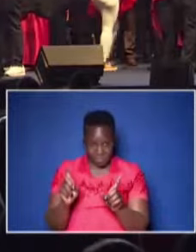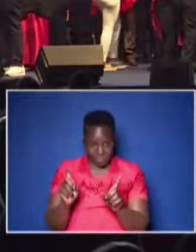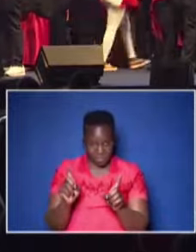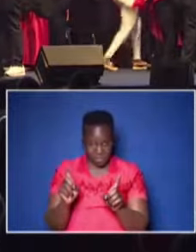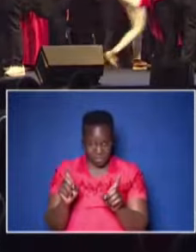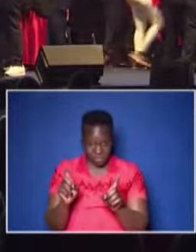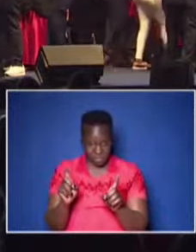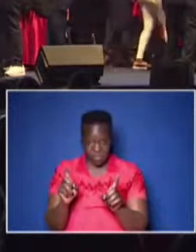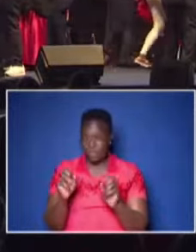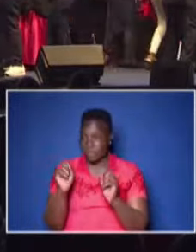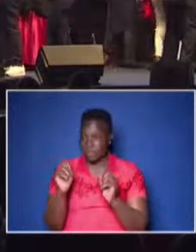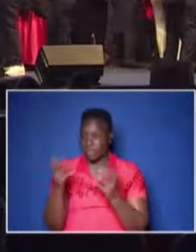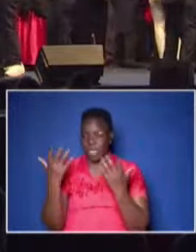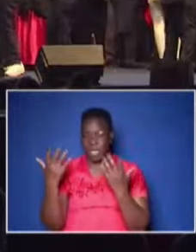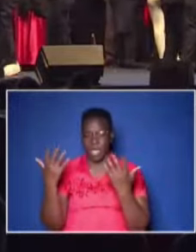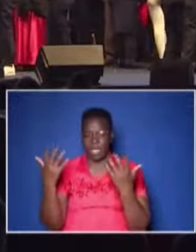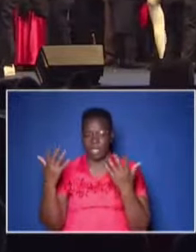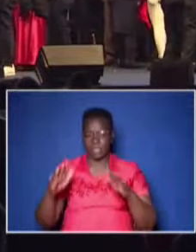to